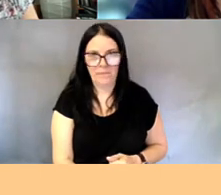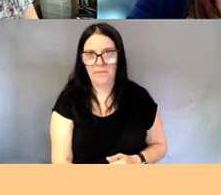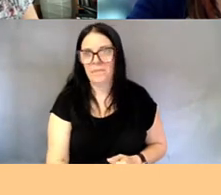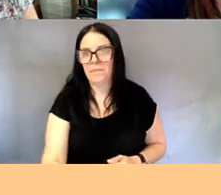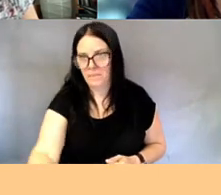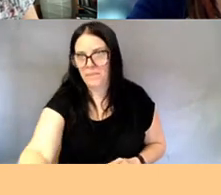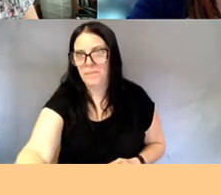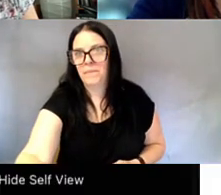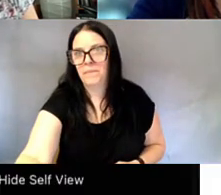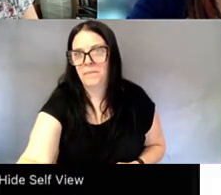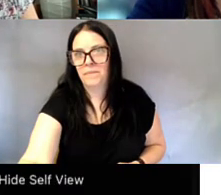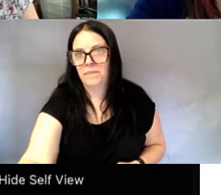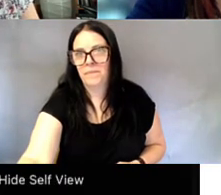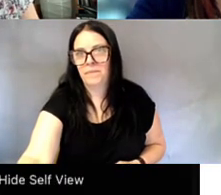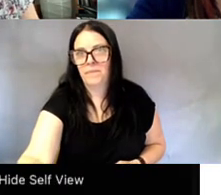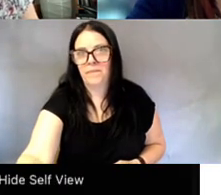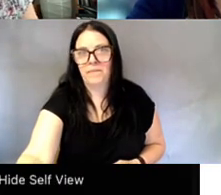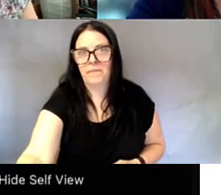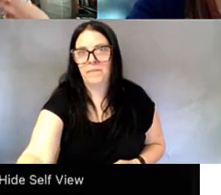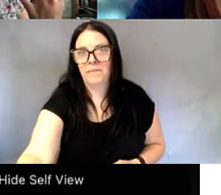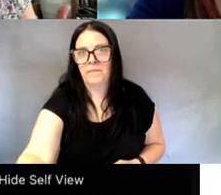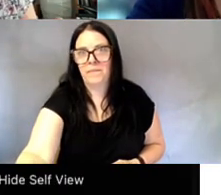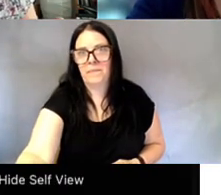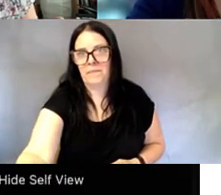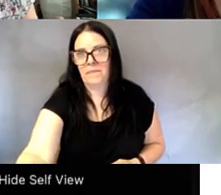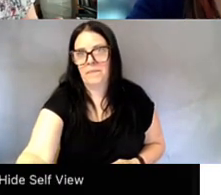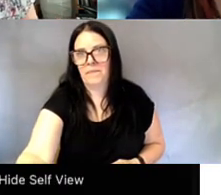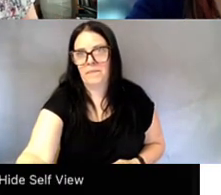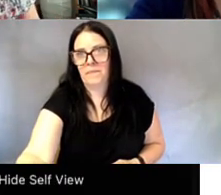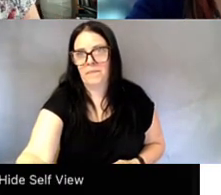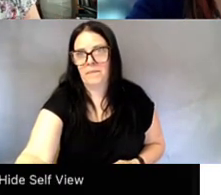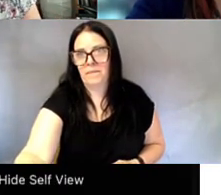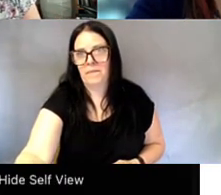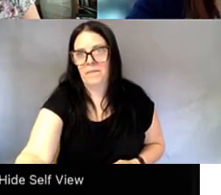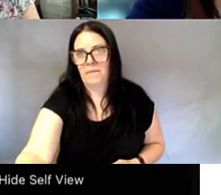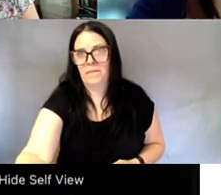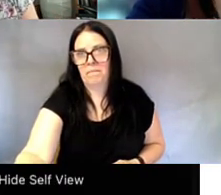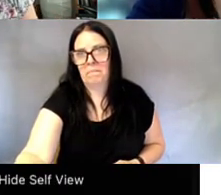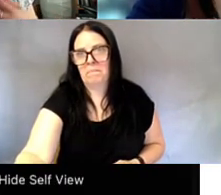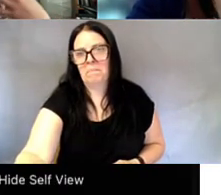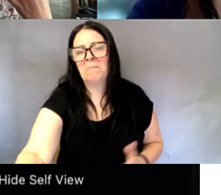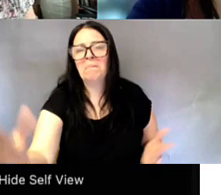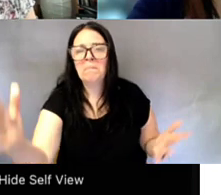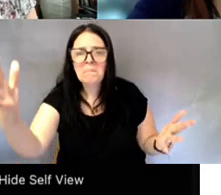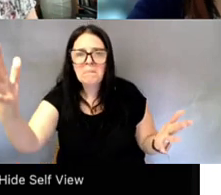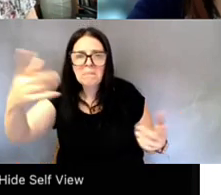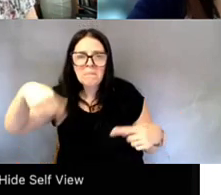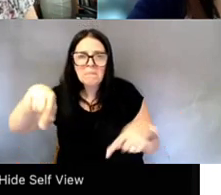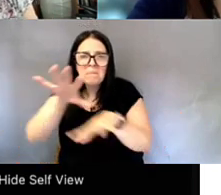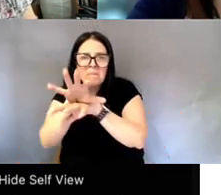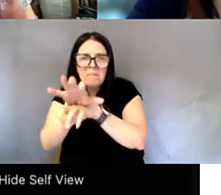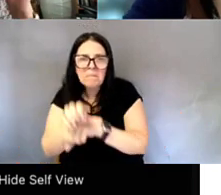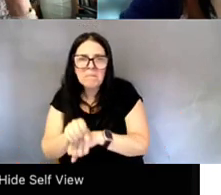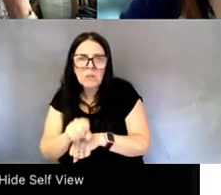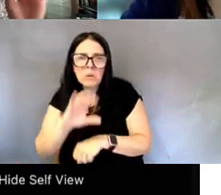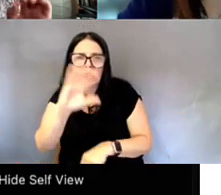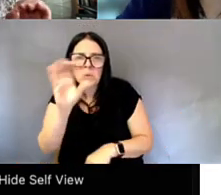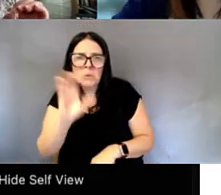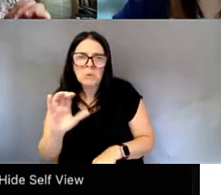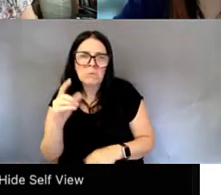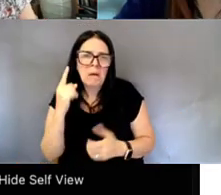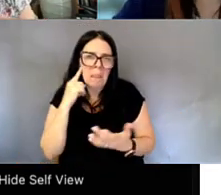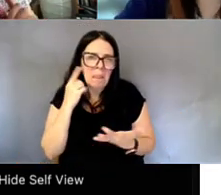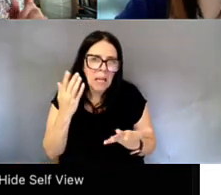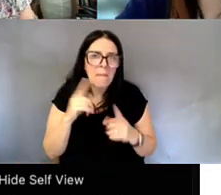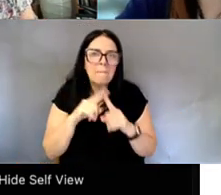All right. Now, we have been doing Zoom sessions for a while, but just a very quick reminder and actually a quick